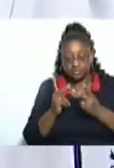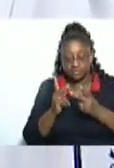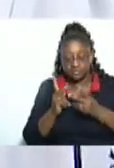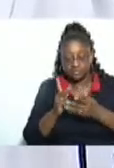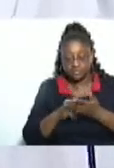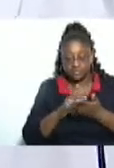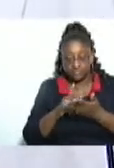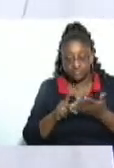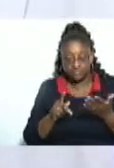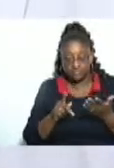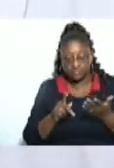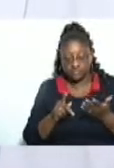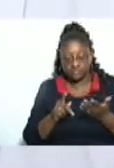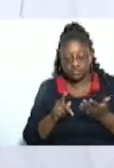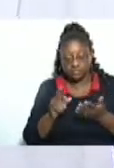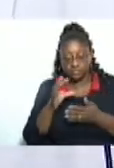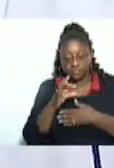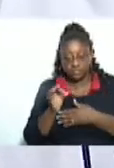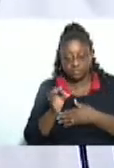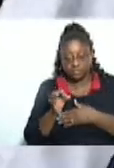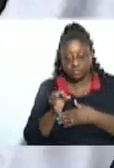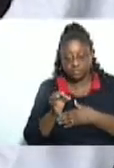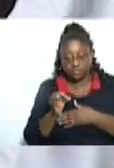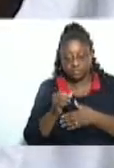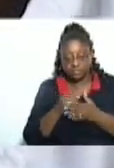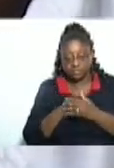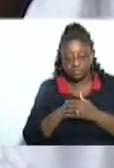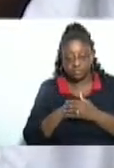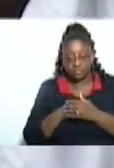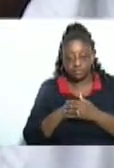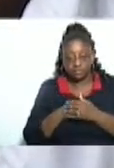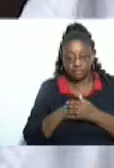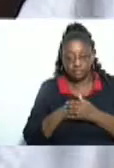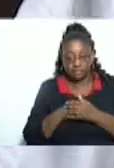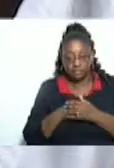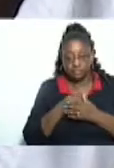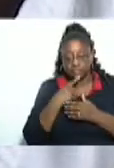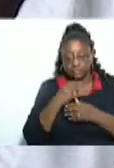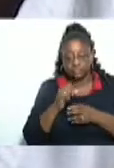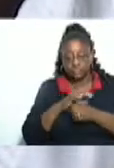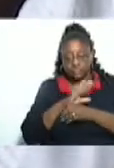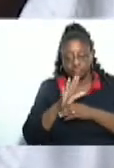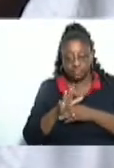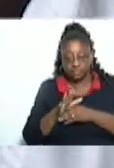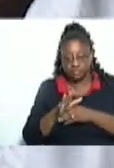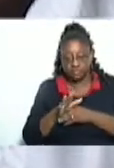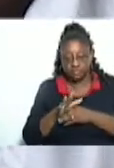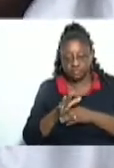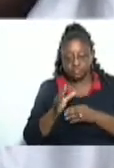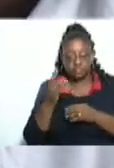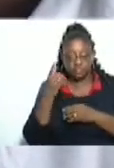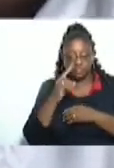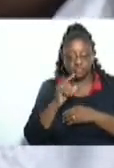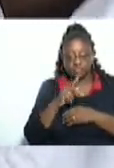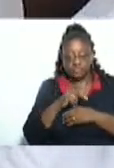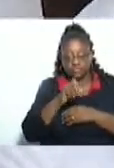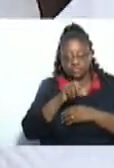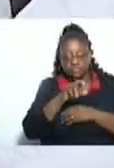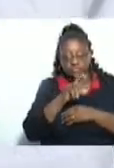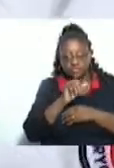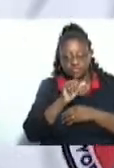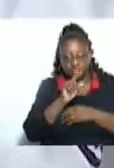kata and the discipline of Shotokan. As for the impact of karate on the youth. Young